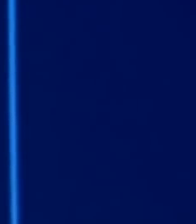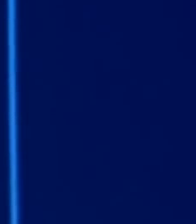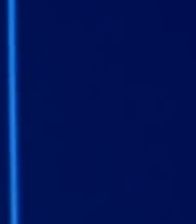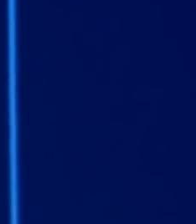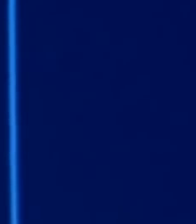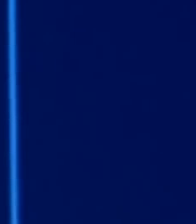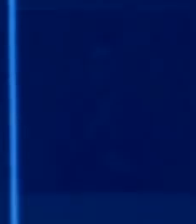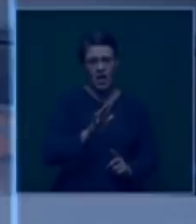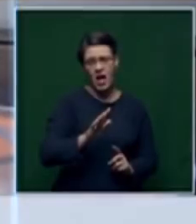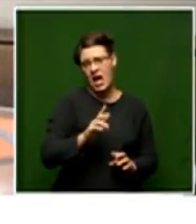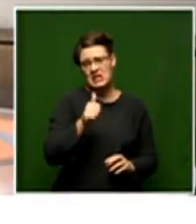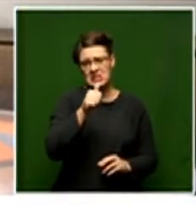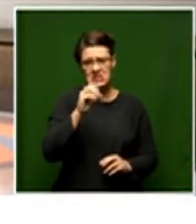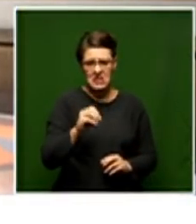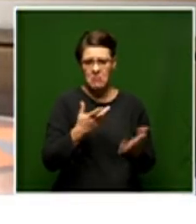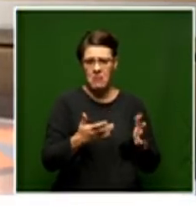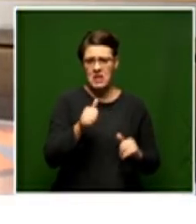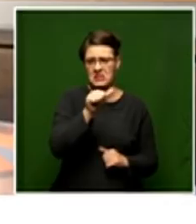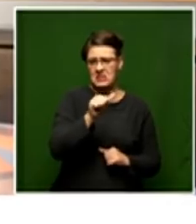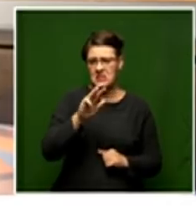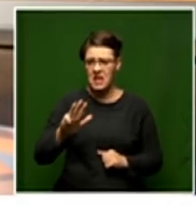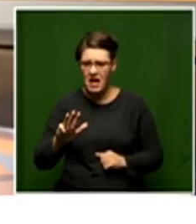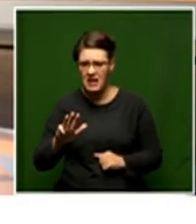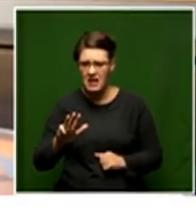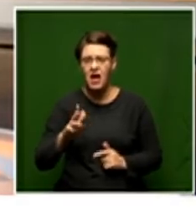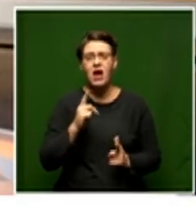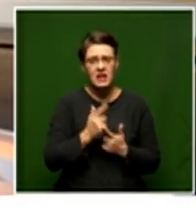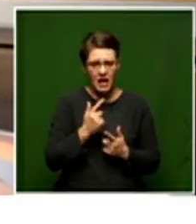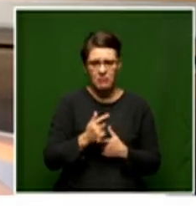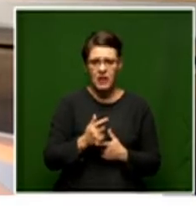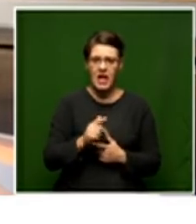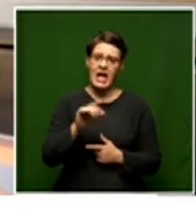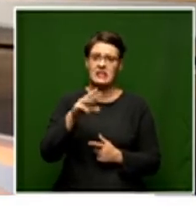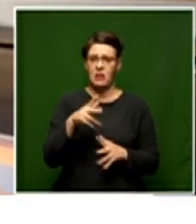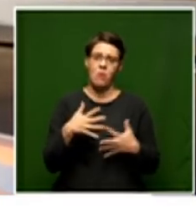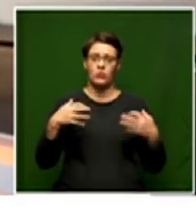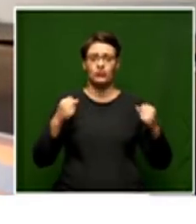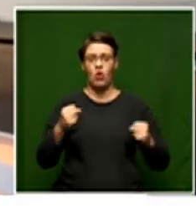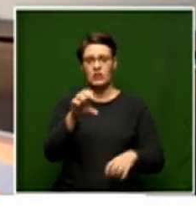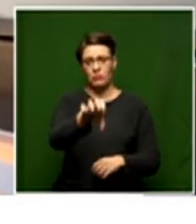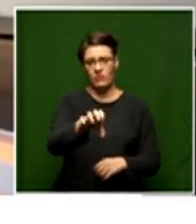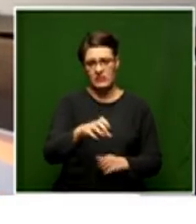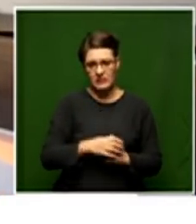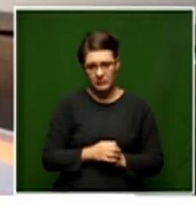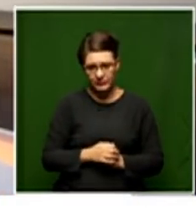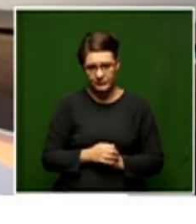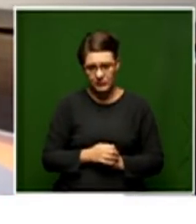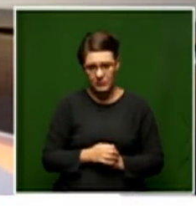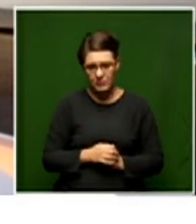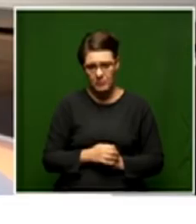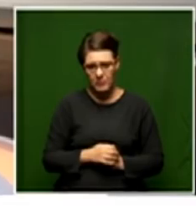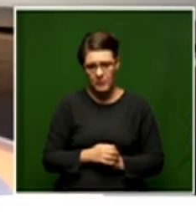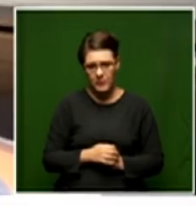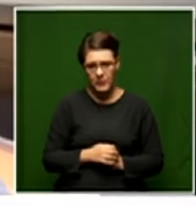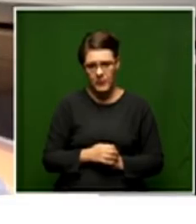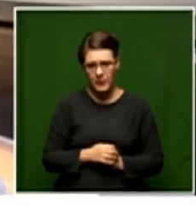roughly on the late 60s, maybe even 69, which could turn out to be one of the ANC's strongest provinces again. Okay.